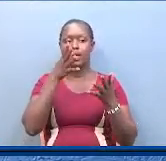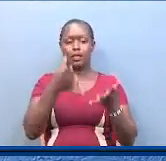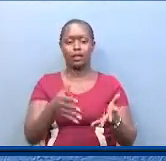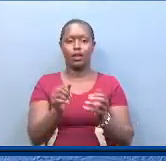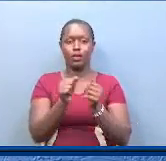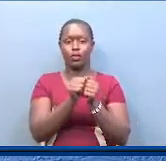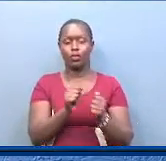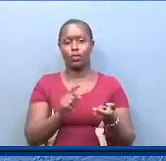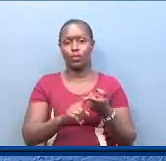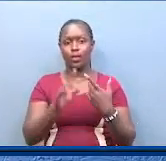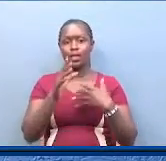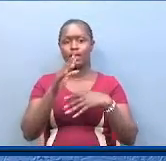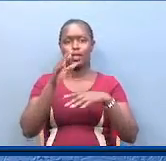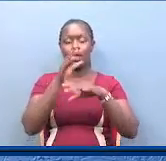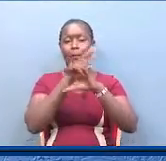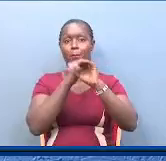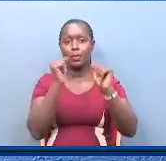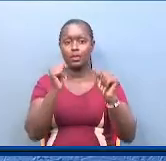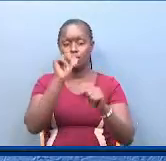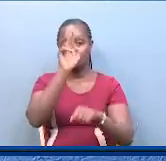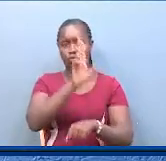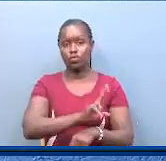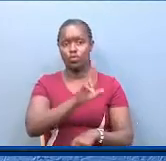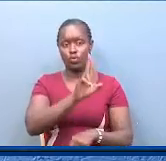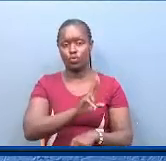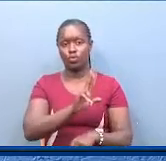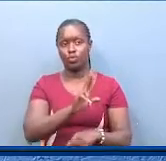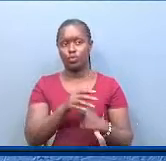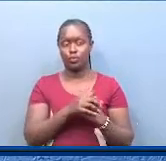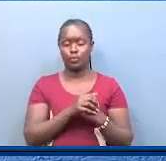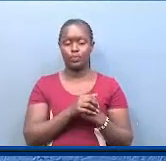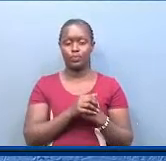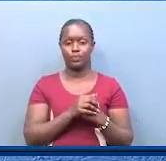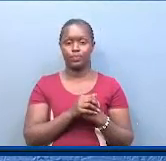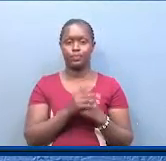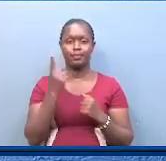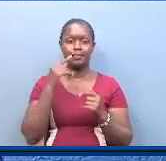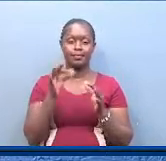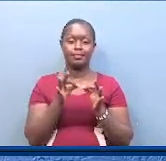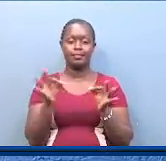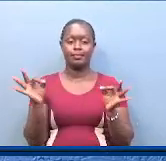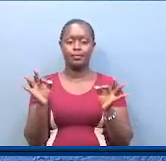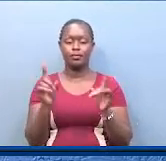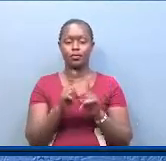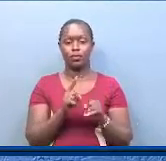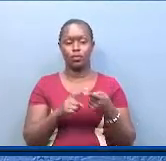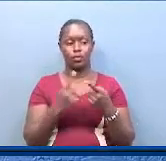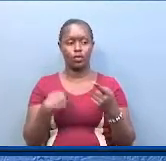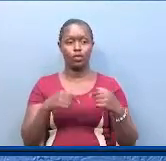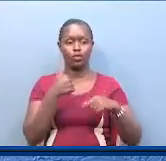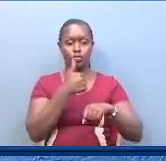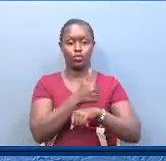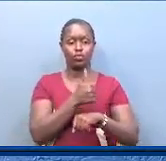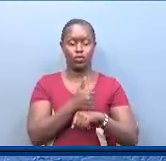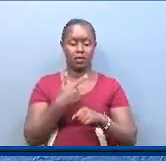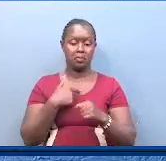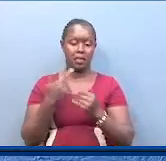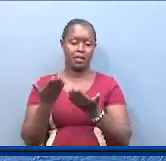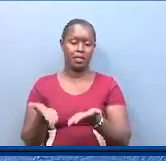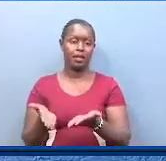with His Excellency Uhuru Kenyatta for the longest. You insult me, I'm there.